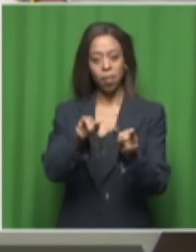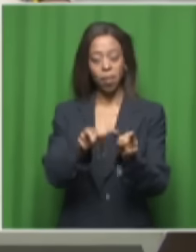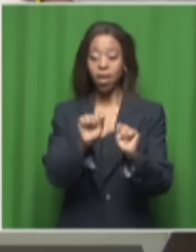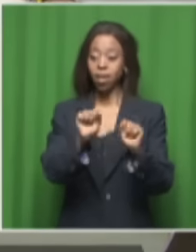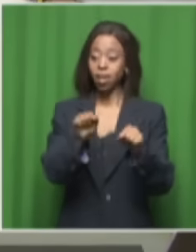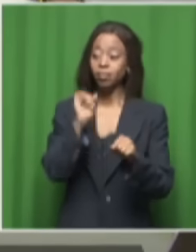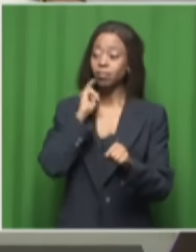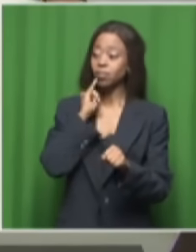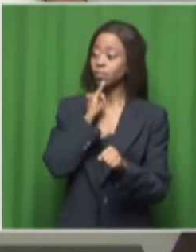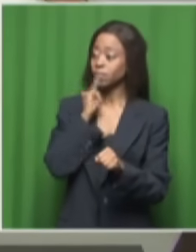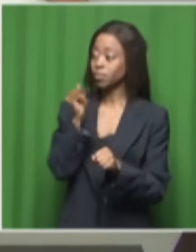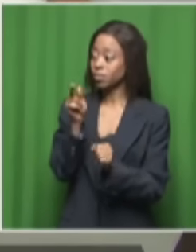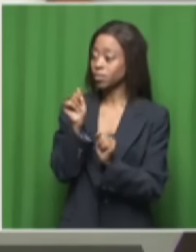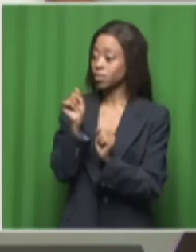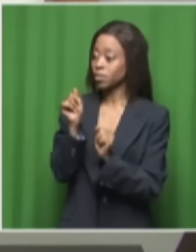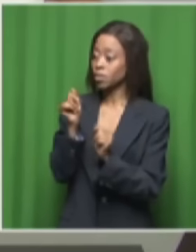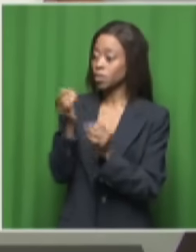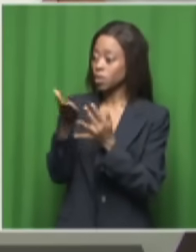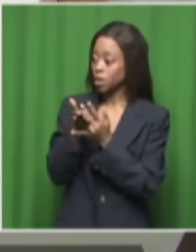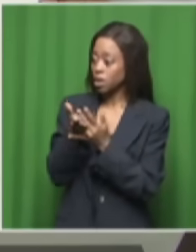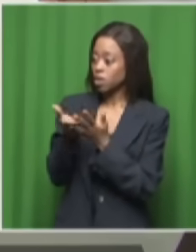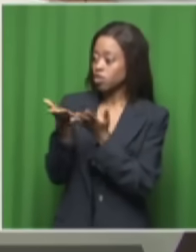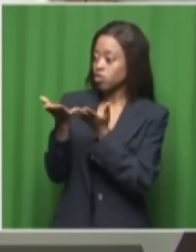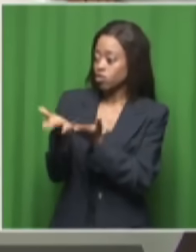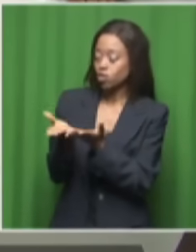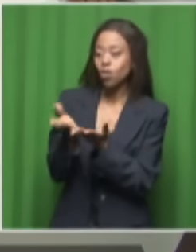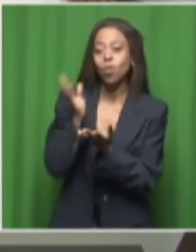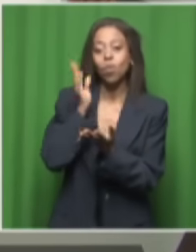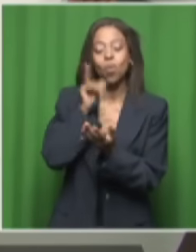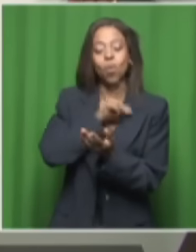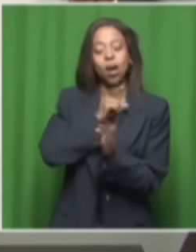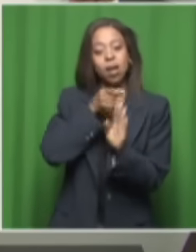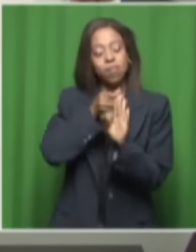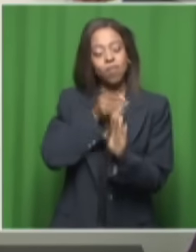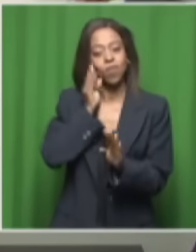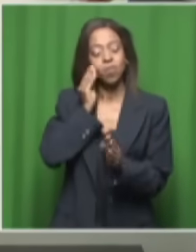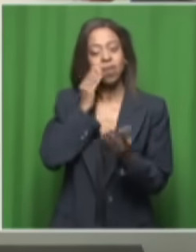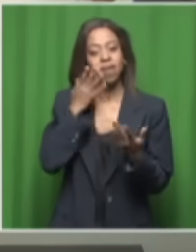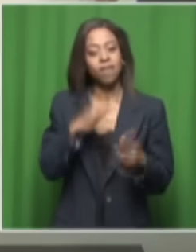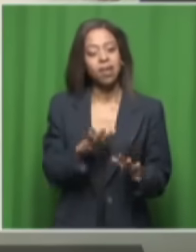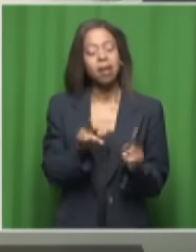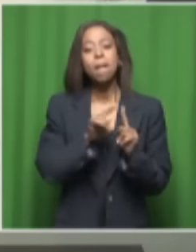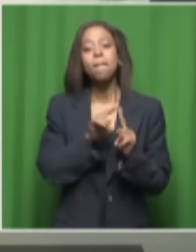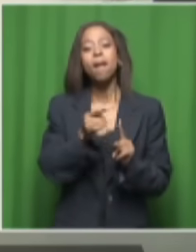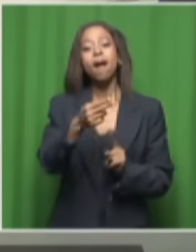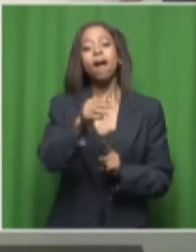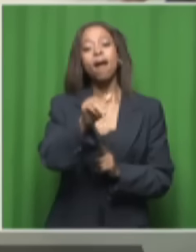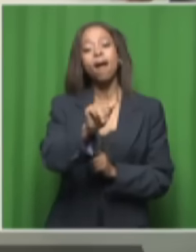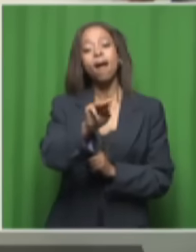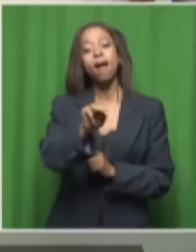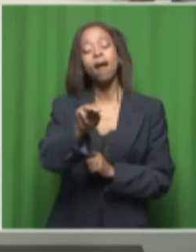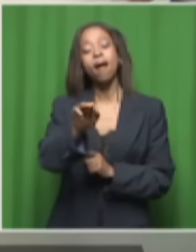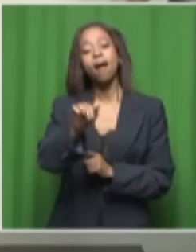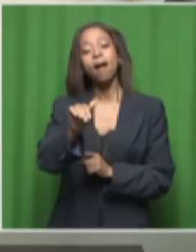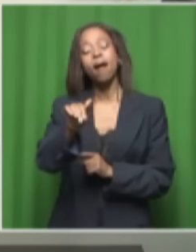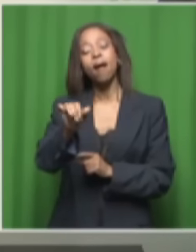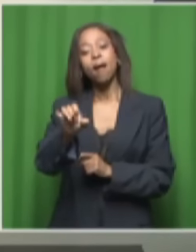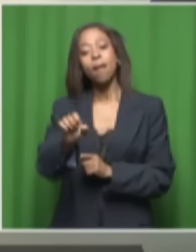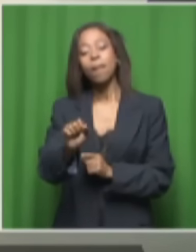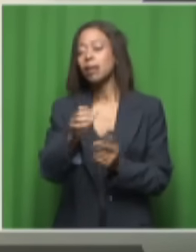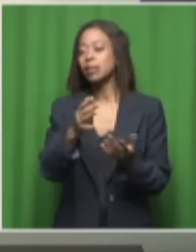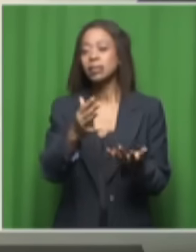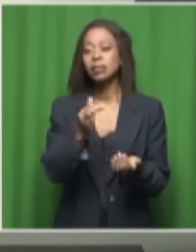trial for the reasons that we've been put through. But what about Hamas? Why have they not been hauled before